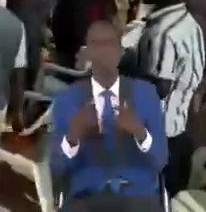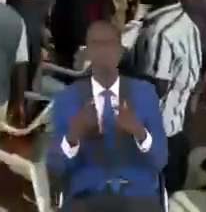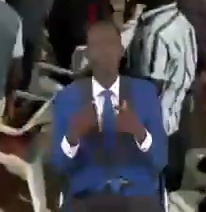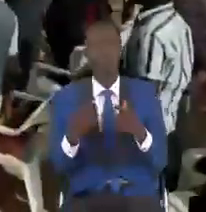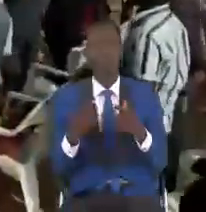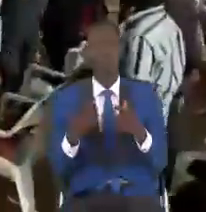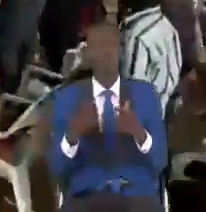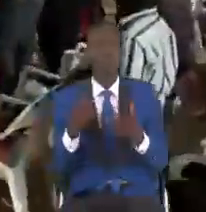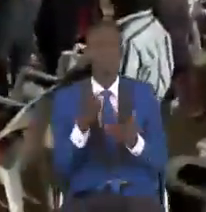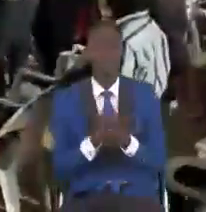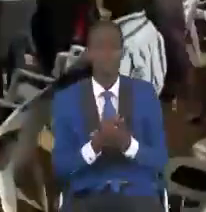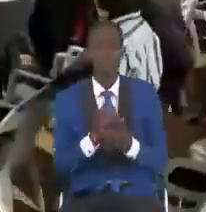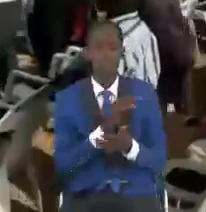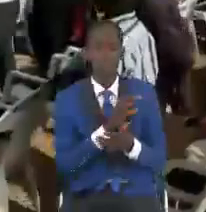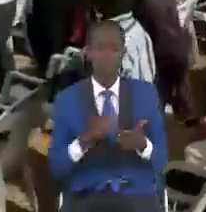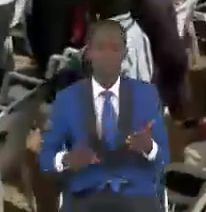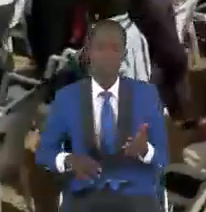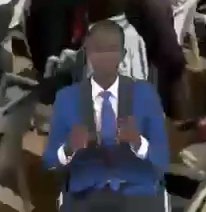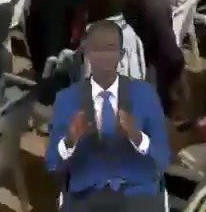that Christ gives.